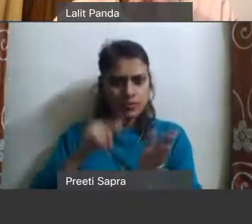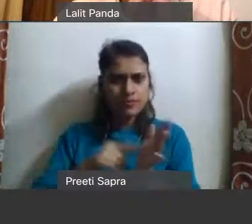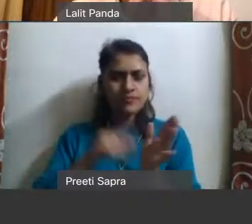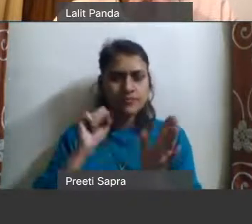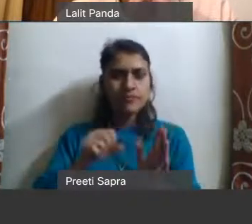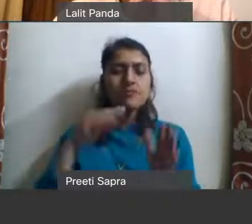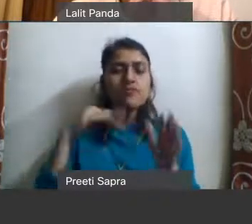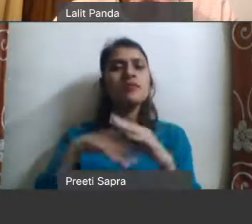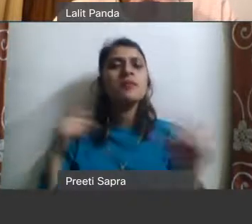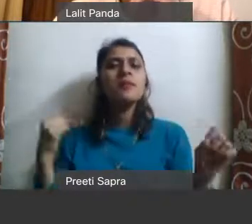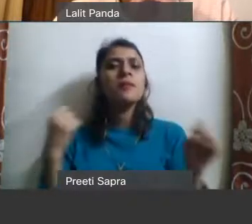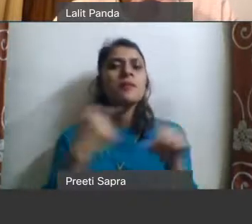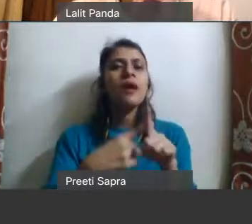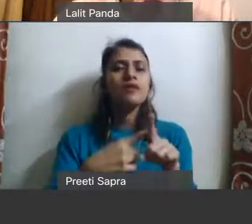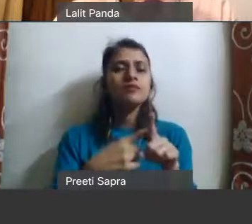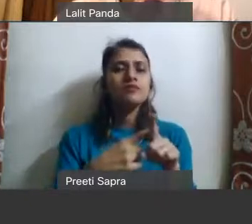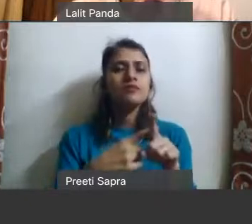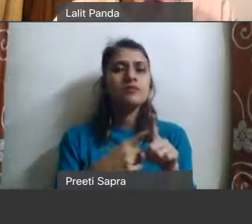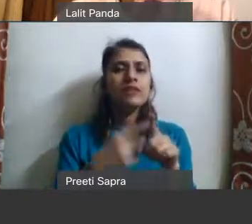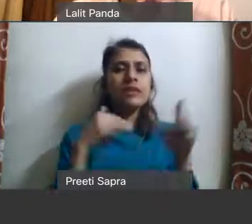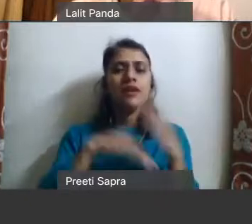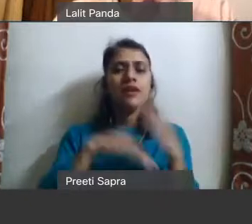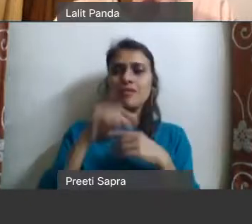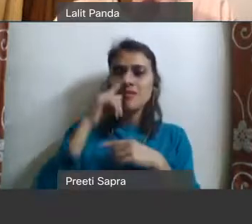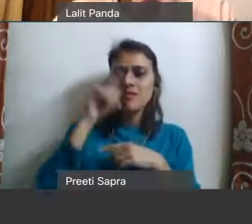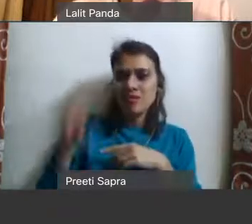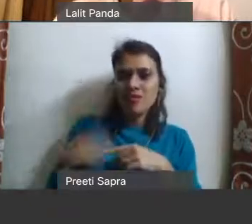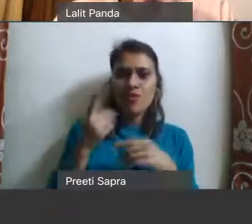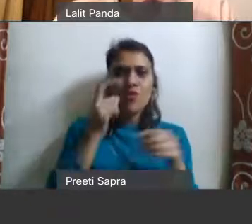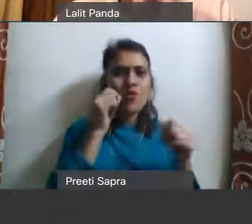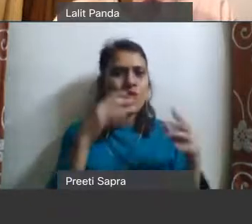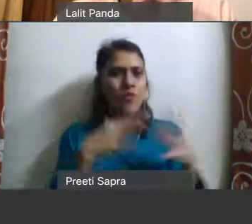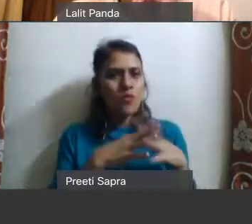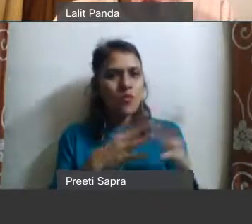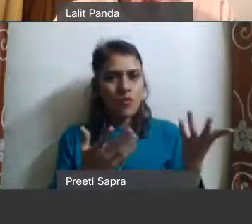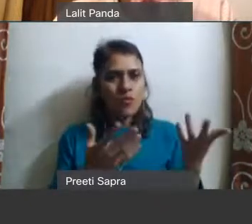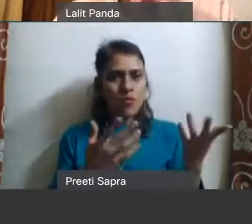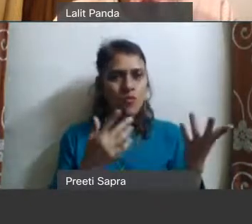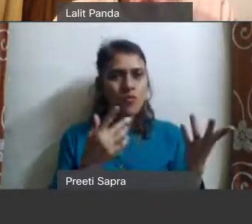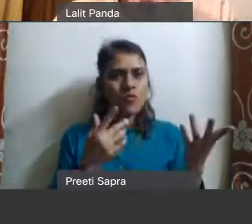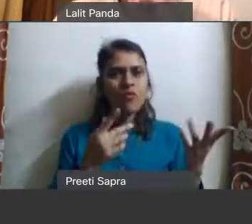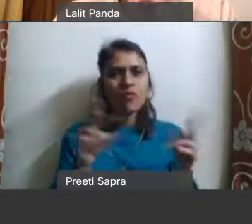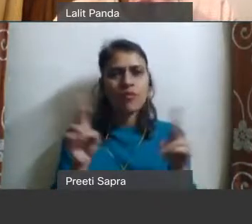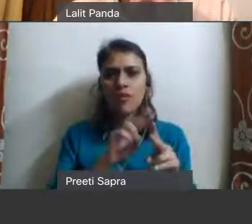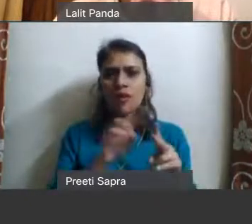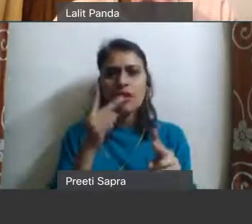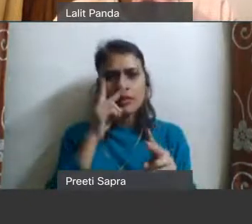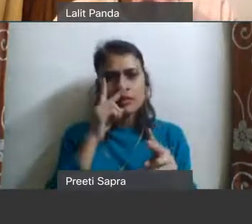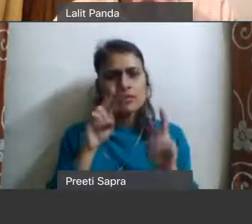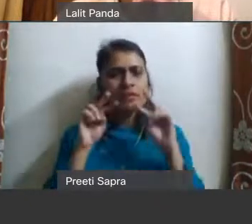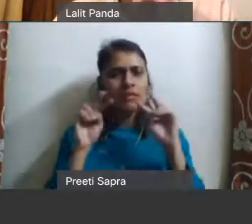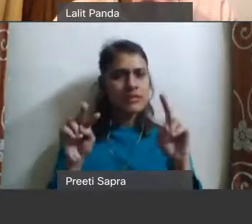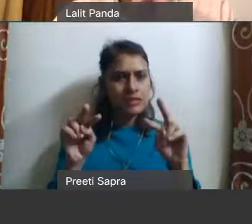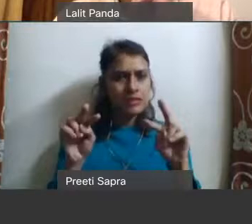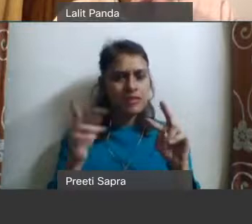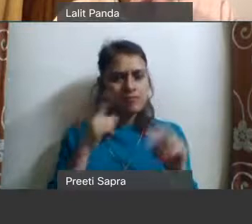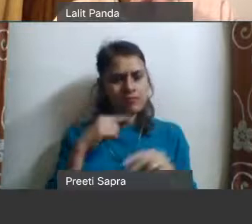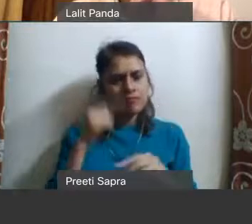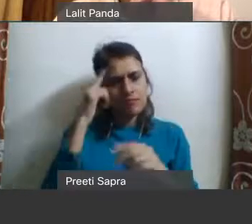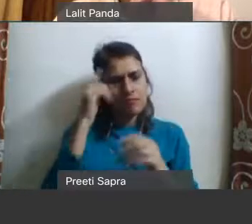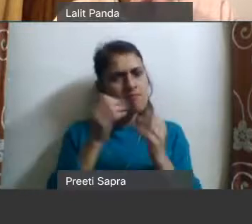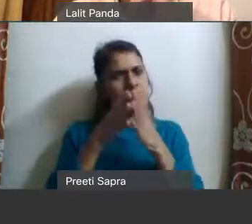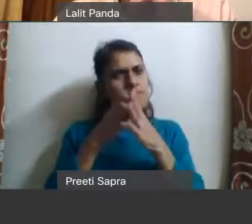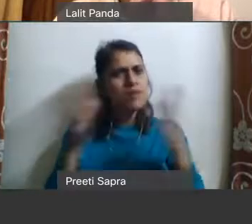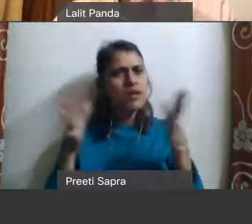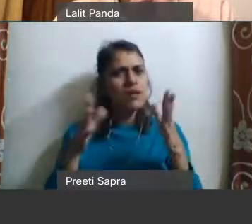in the context of gender, which I'm most familiar with. But maybe as in a broader sense, where does the